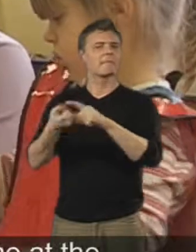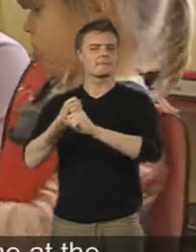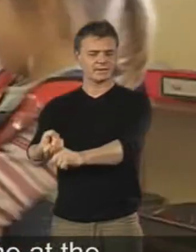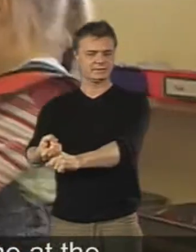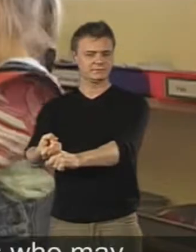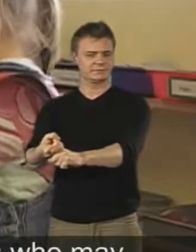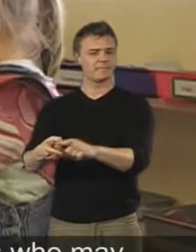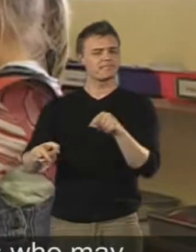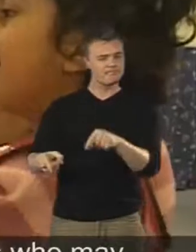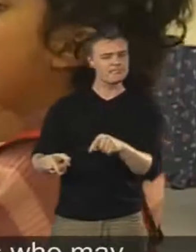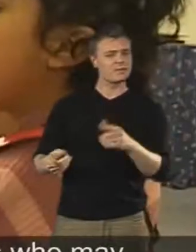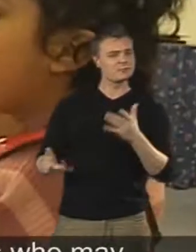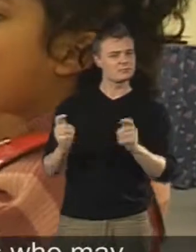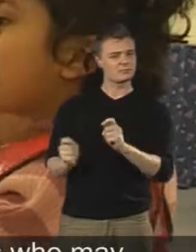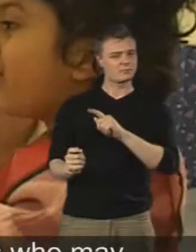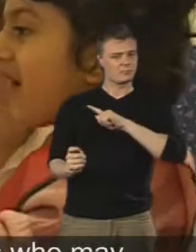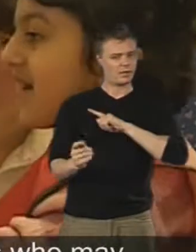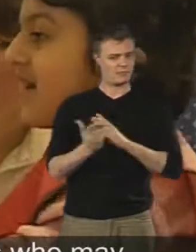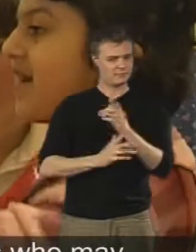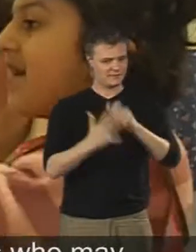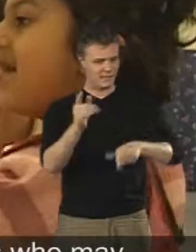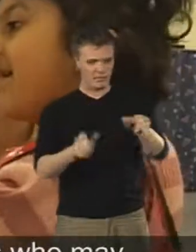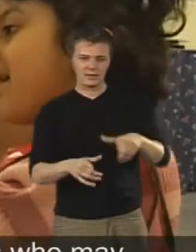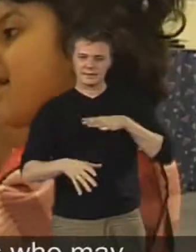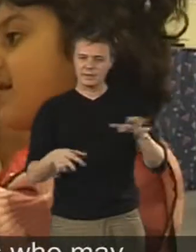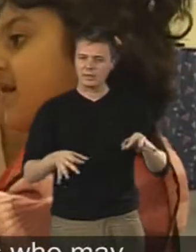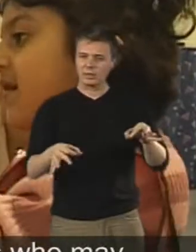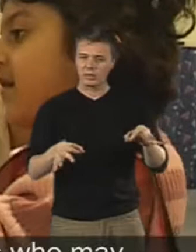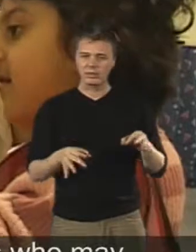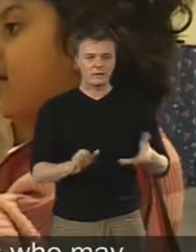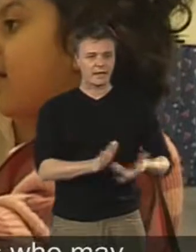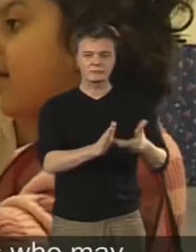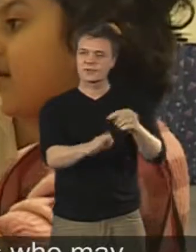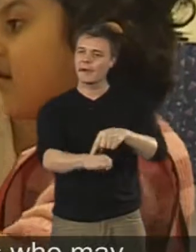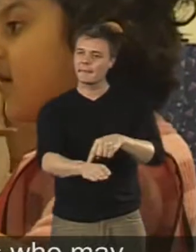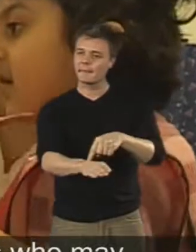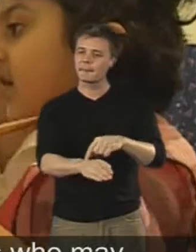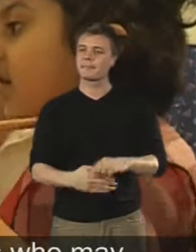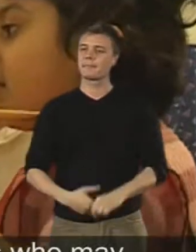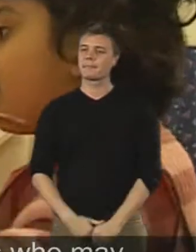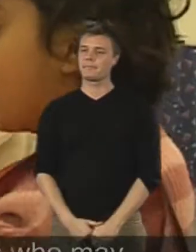This is a reasonable adjustment for some disabled pupils who may need additional time for some activities.